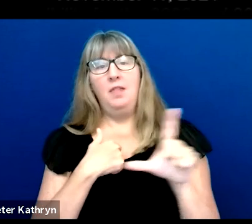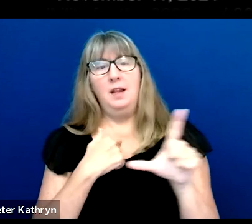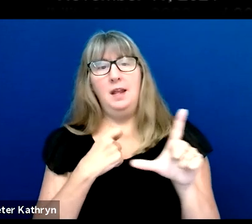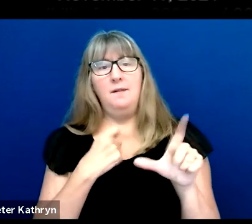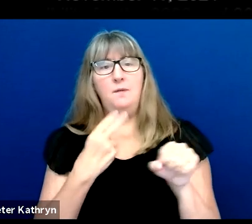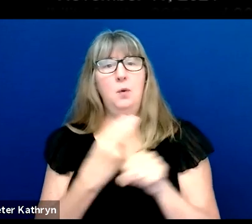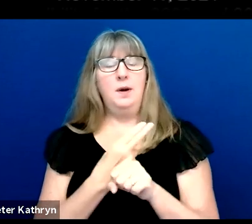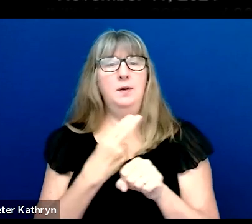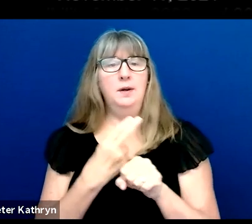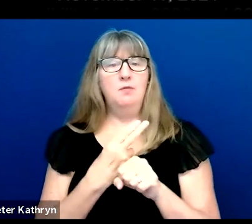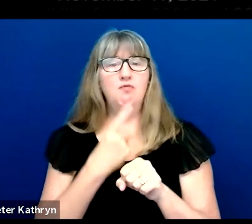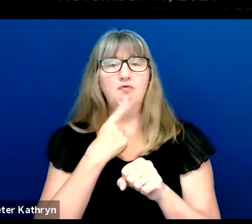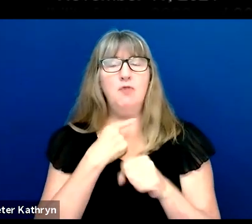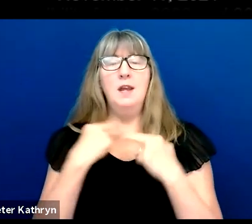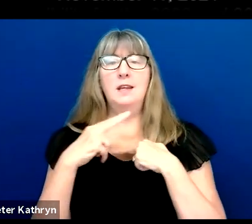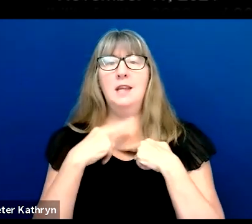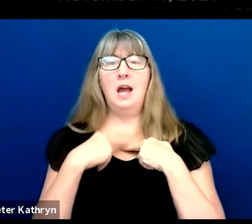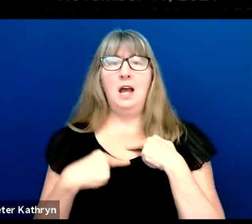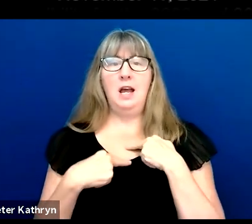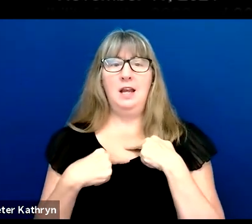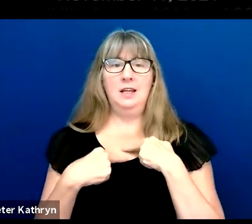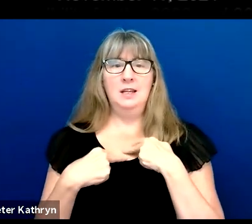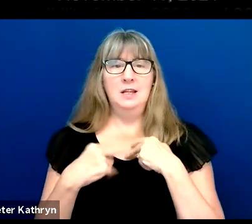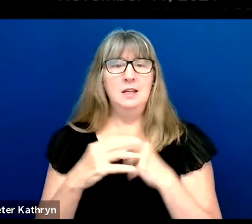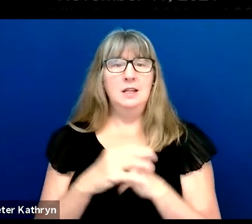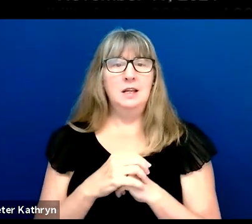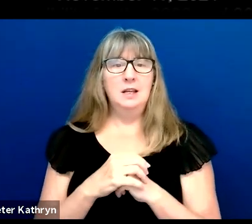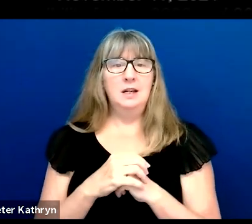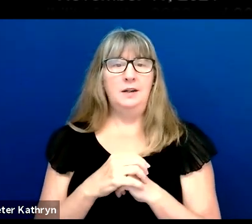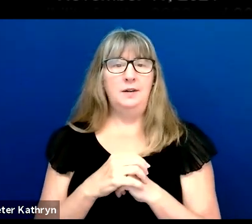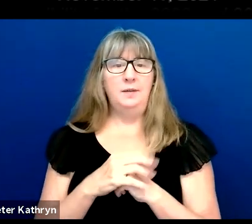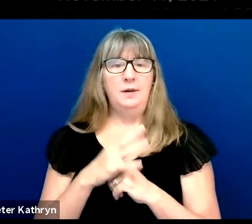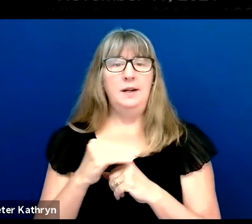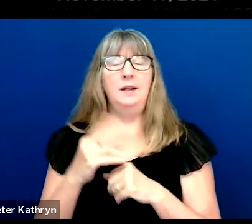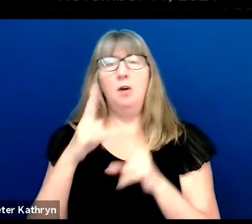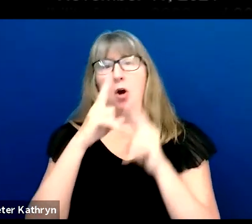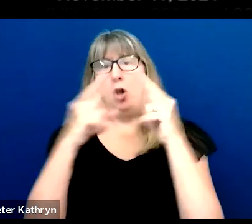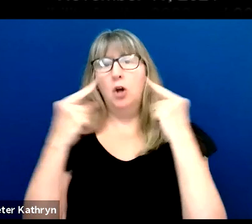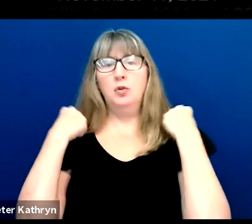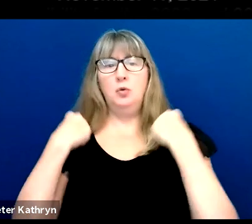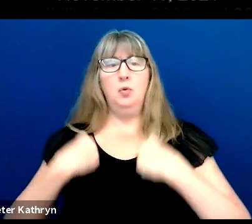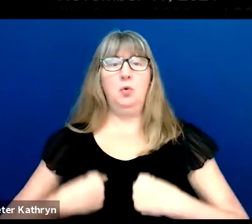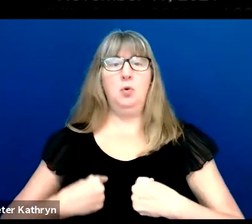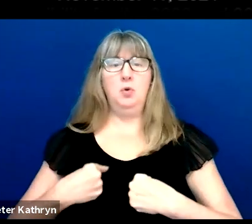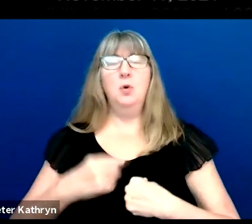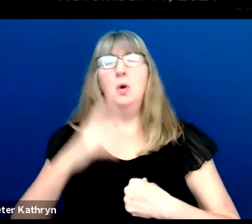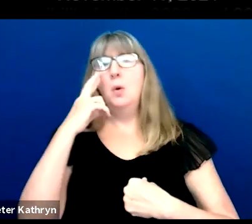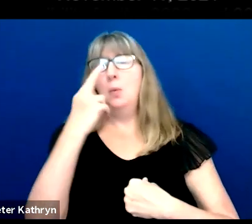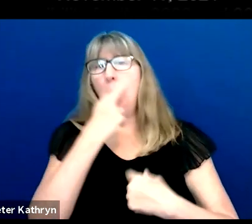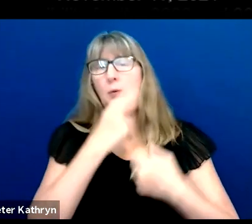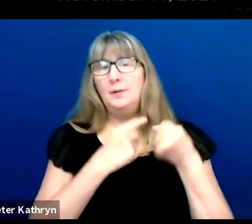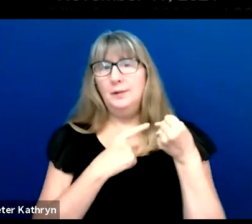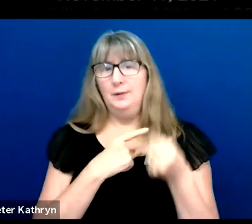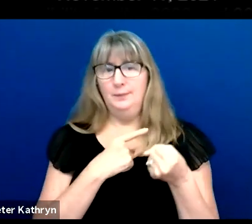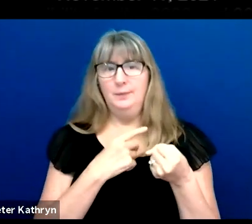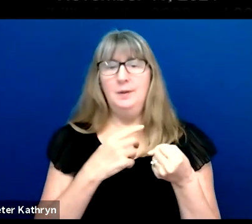wearing a red tie with scarlet and gray honors cords, holding a bouquet of roses in my right hand and a